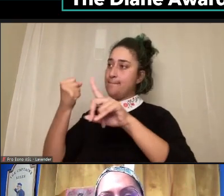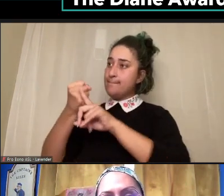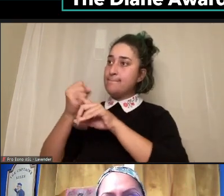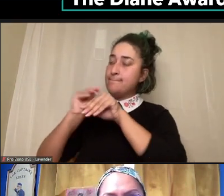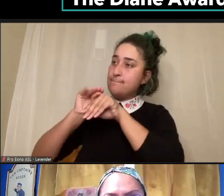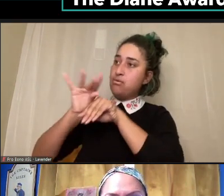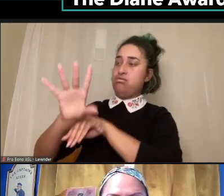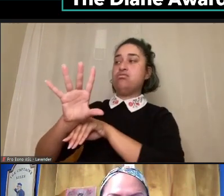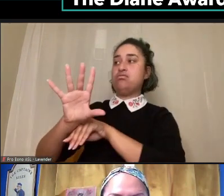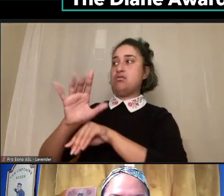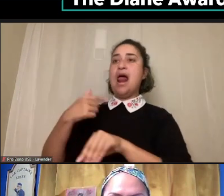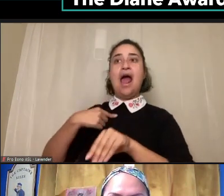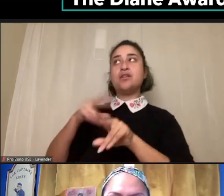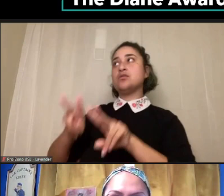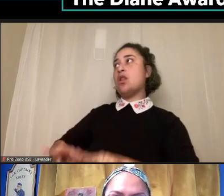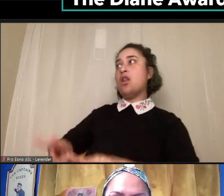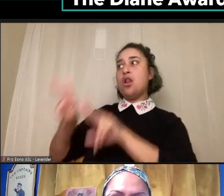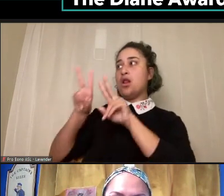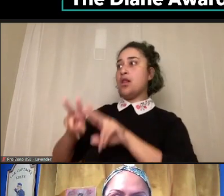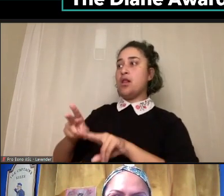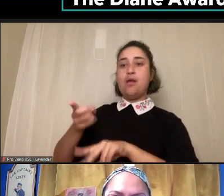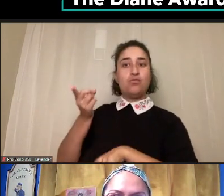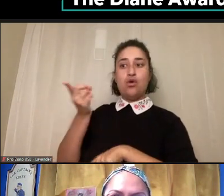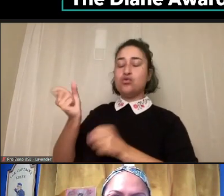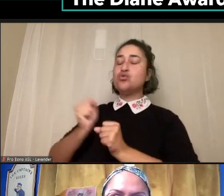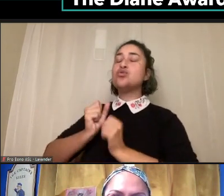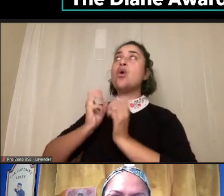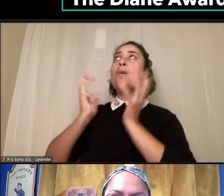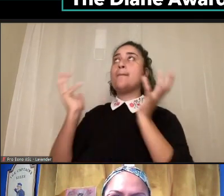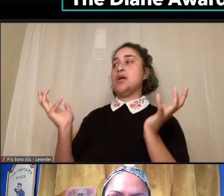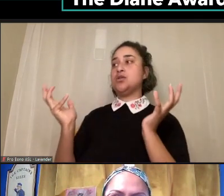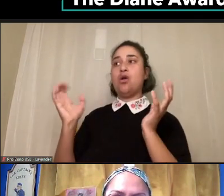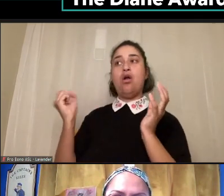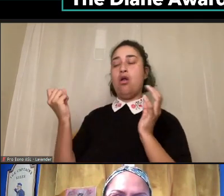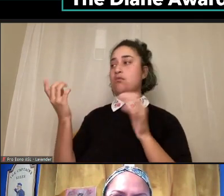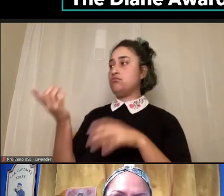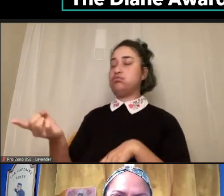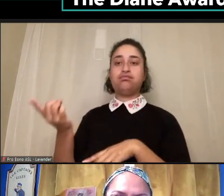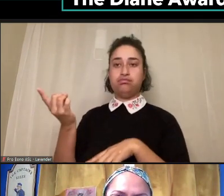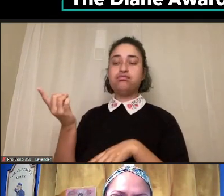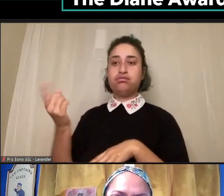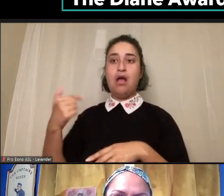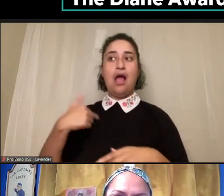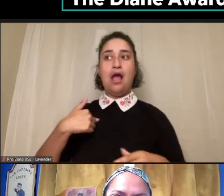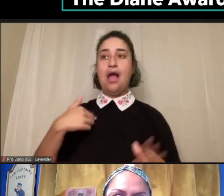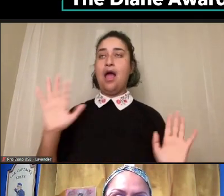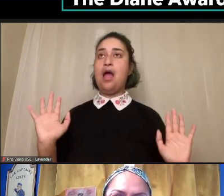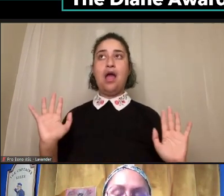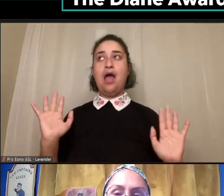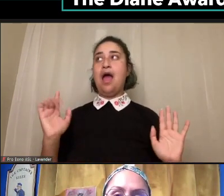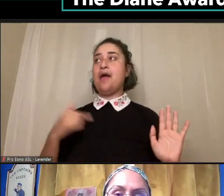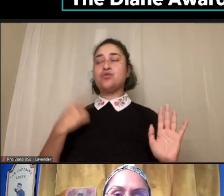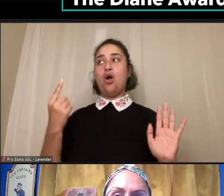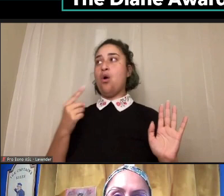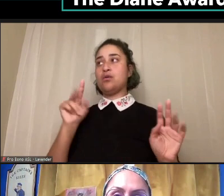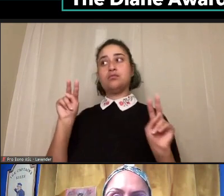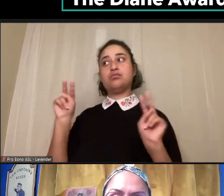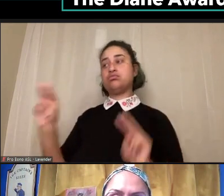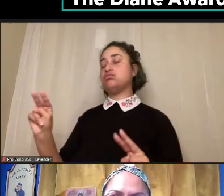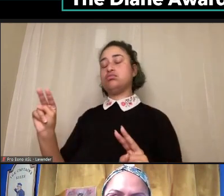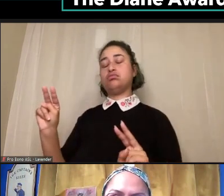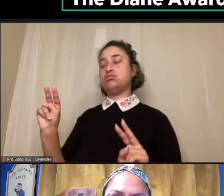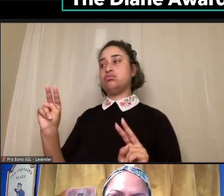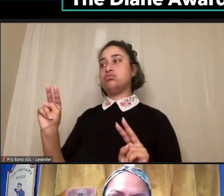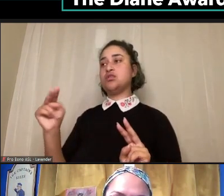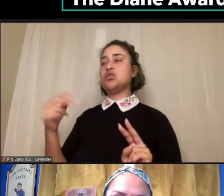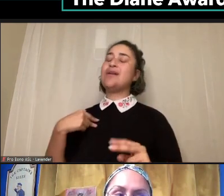looked up to her so much. And I was just in awe of Diane. So it meant a